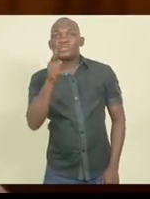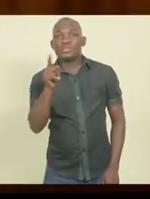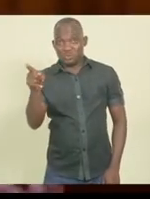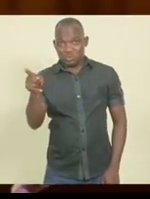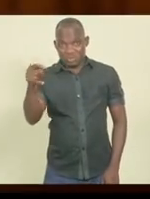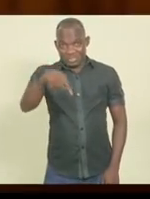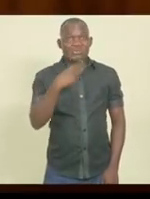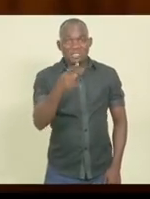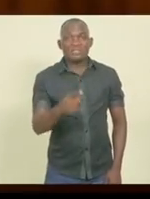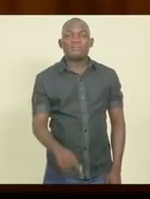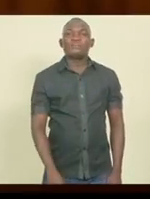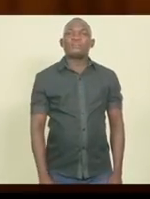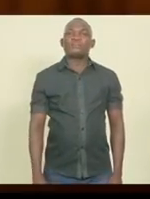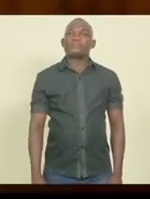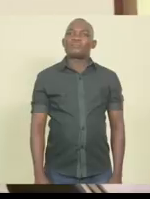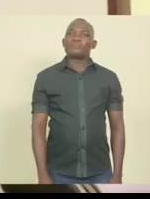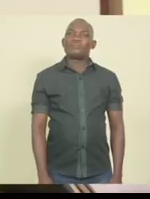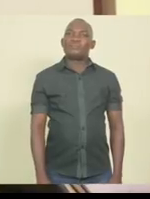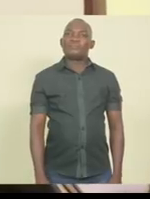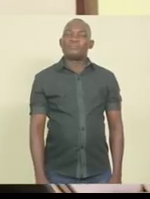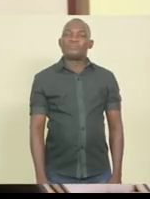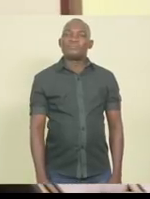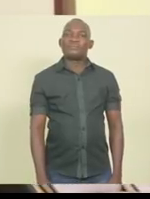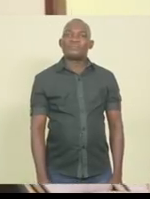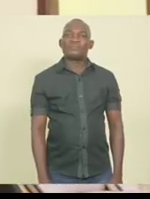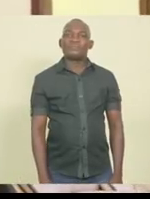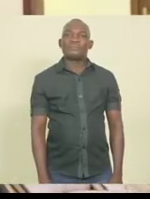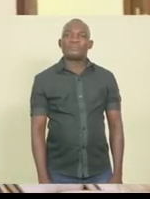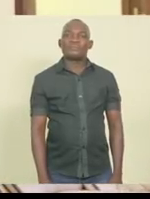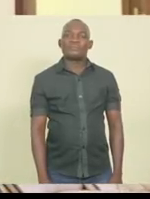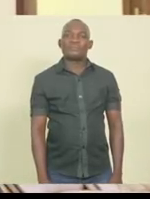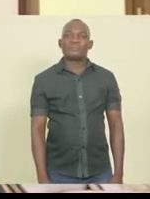have overstayed your welcome. Yes.